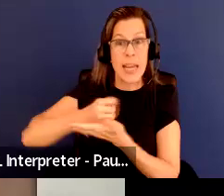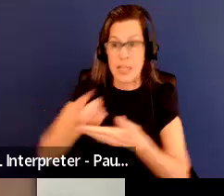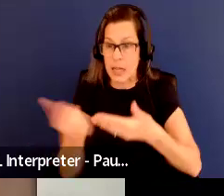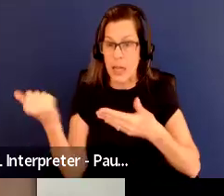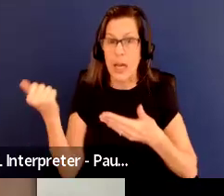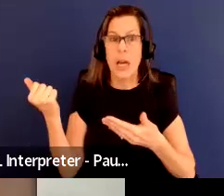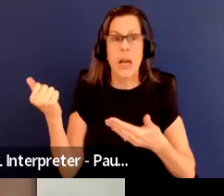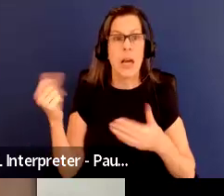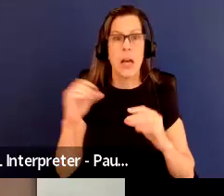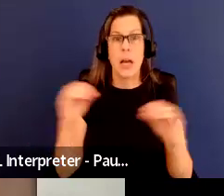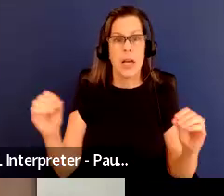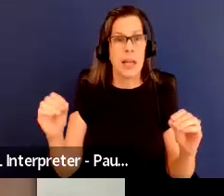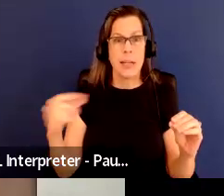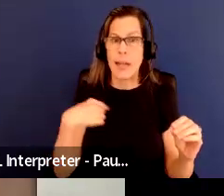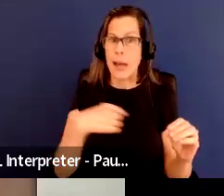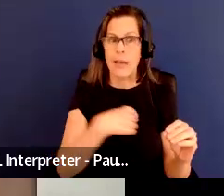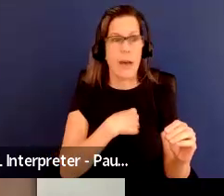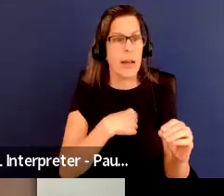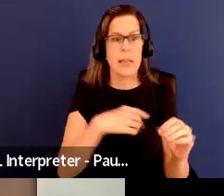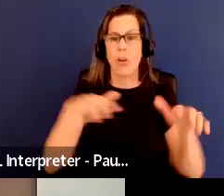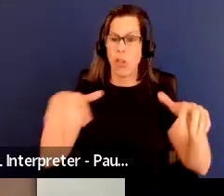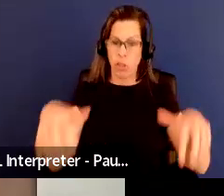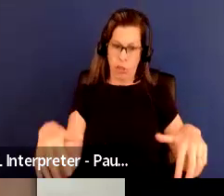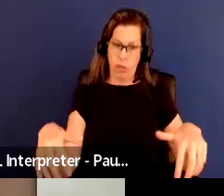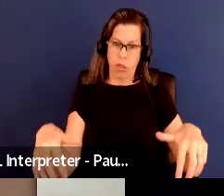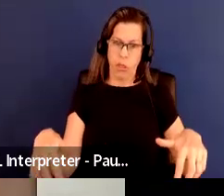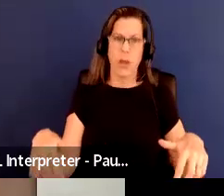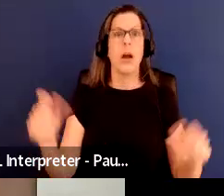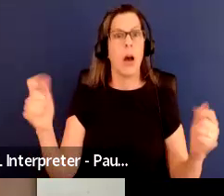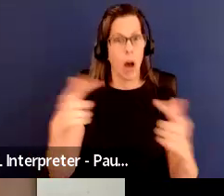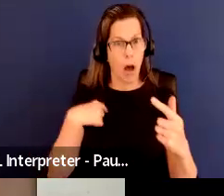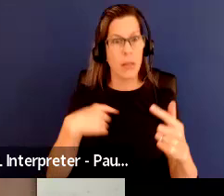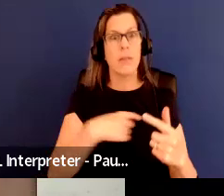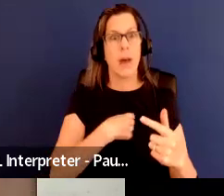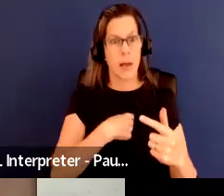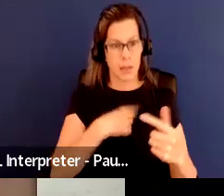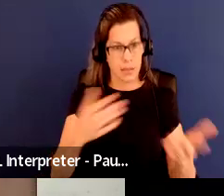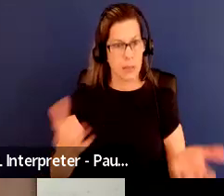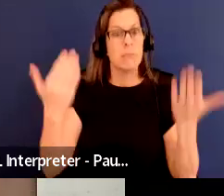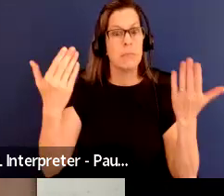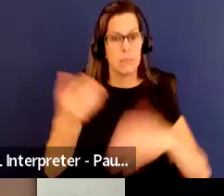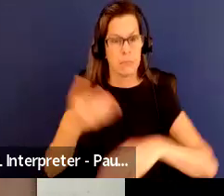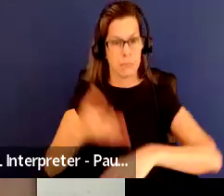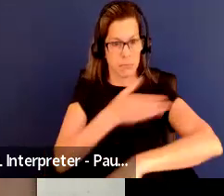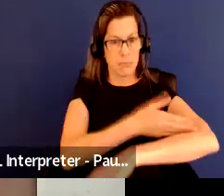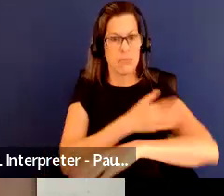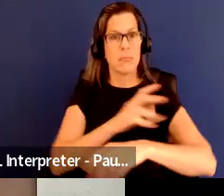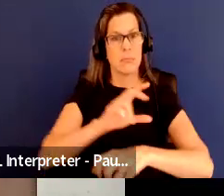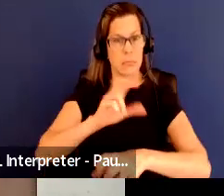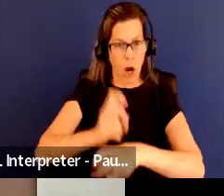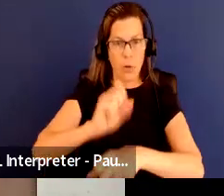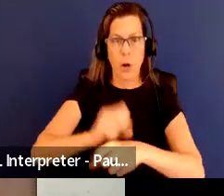picked ourselves from our bootstraps to get here. All of us are products of our communities and the hard work and